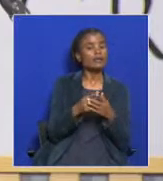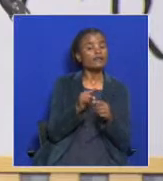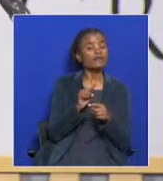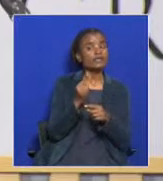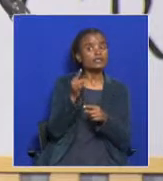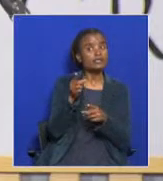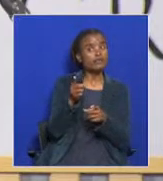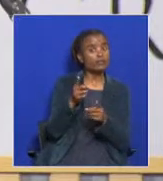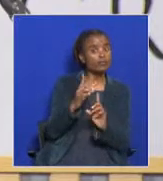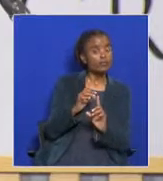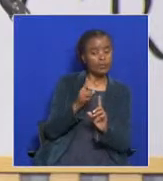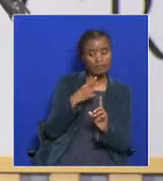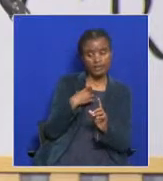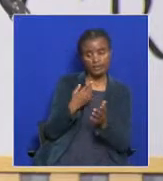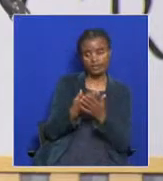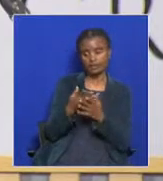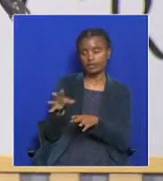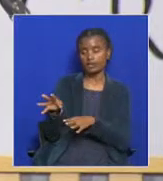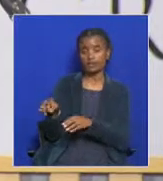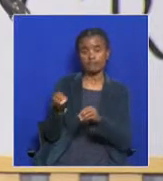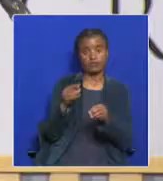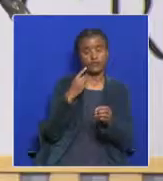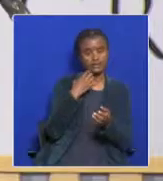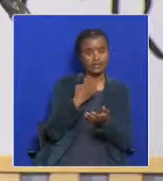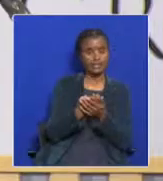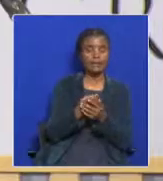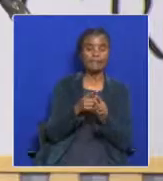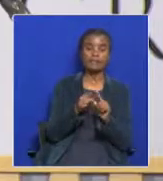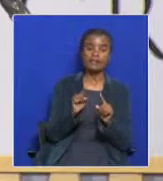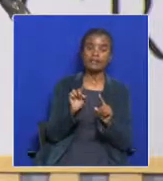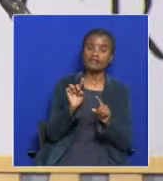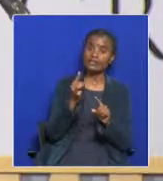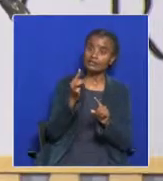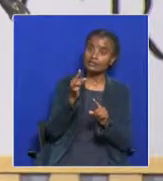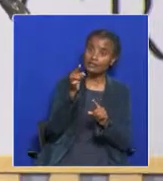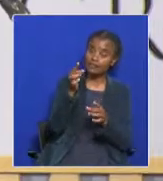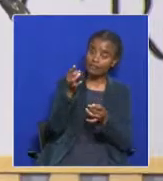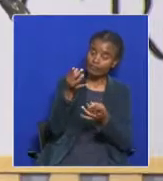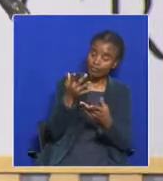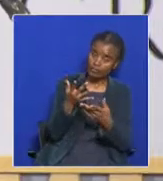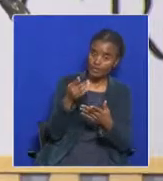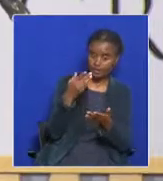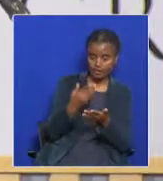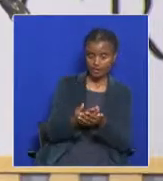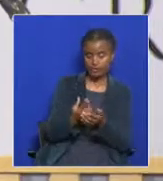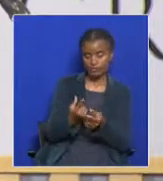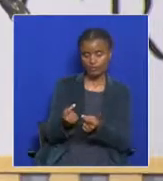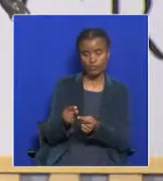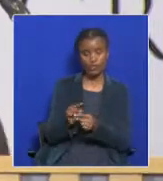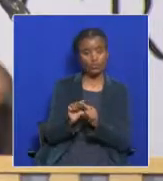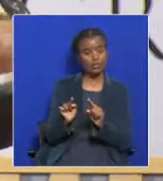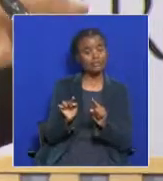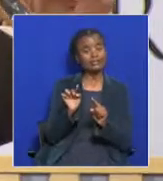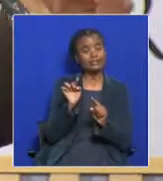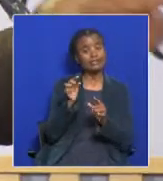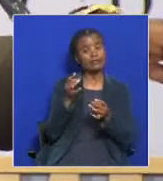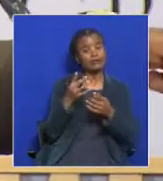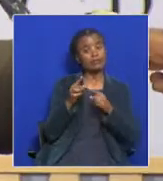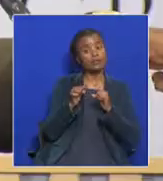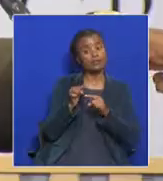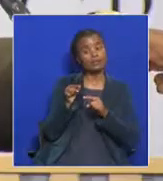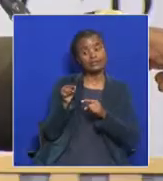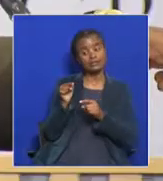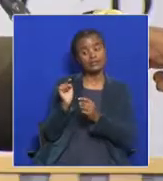The directive would have to come from a brigadier. And when he told me about the break-in, his words to me was follow up with the